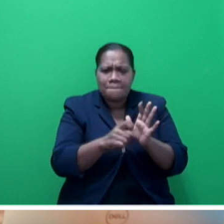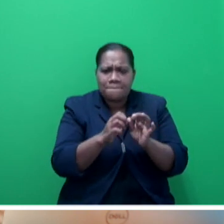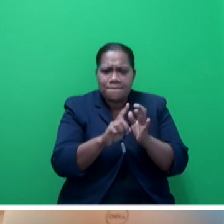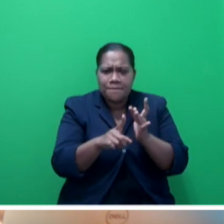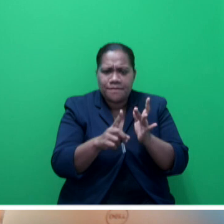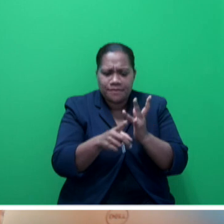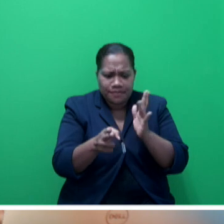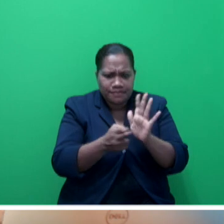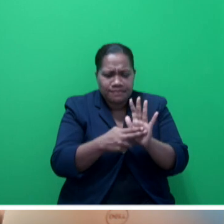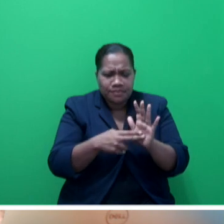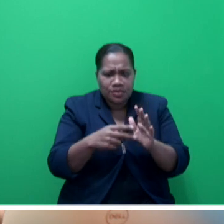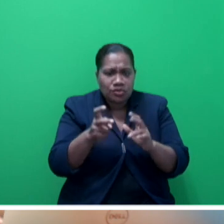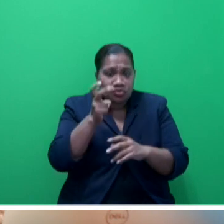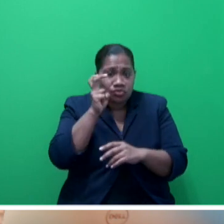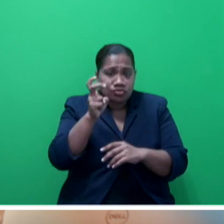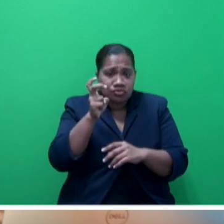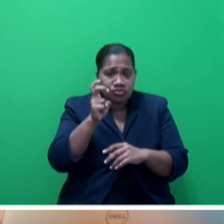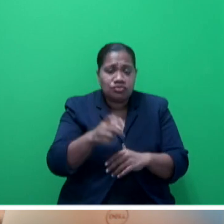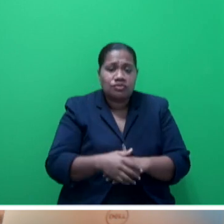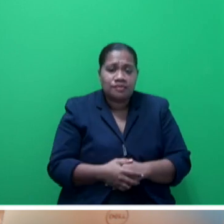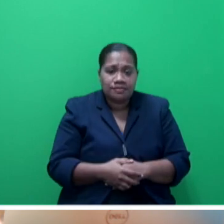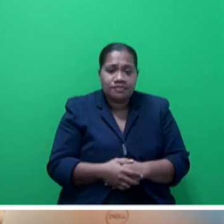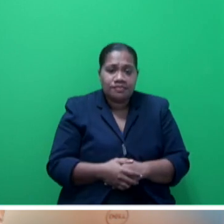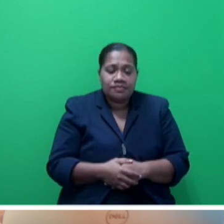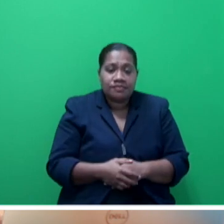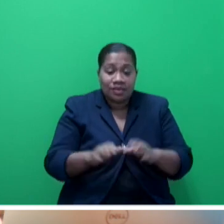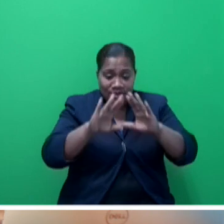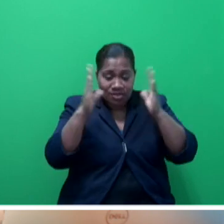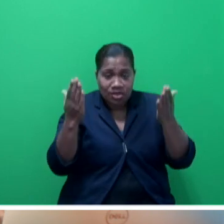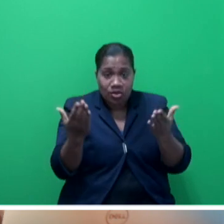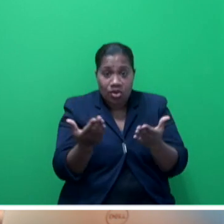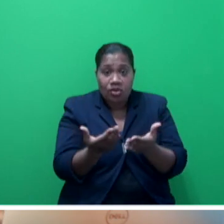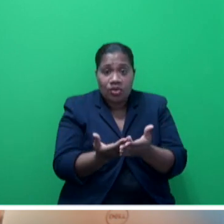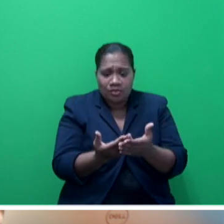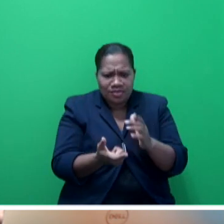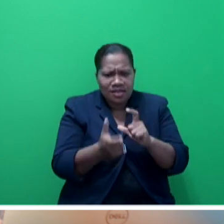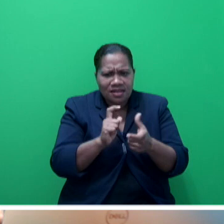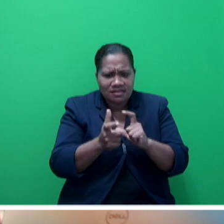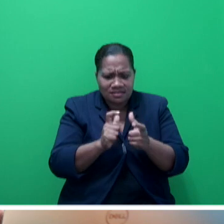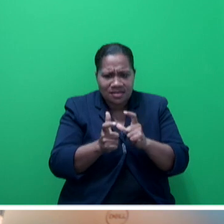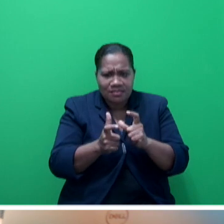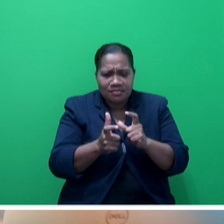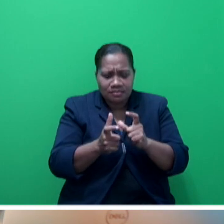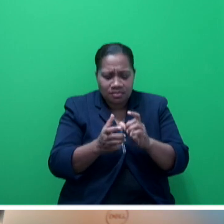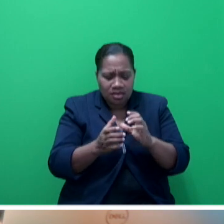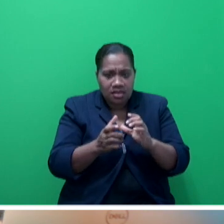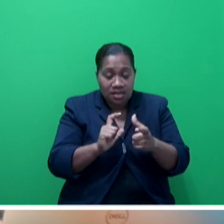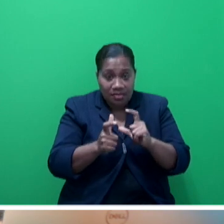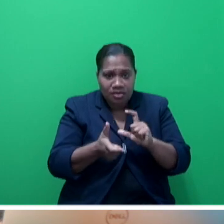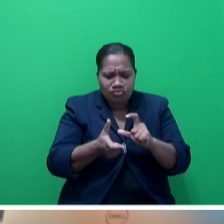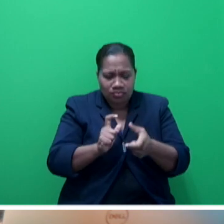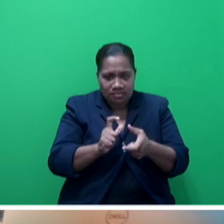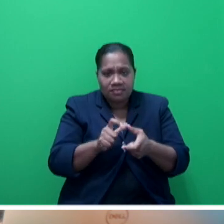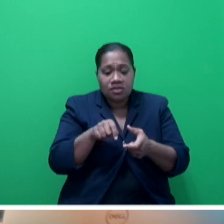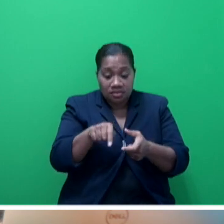crucial component for addressing the global climate crisis. It helps put a price on GHG emissions